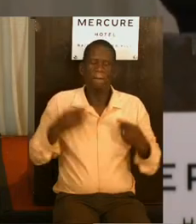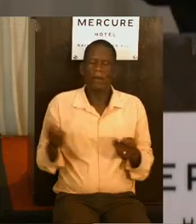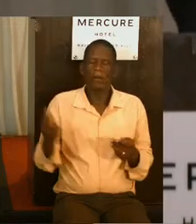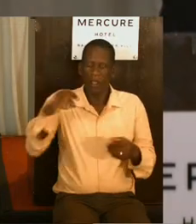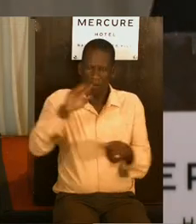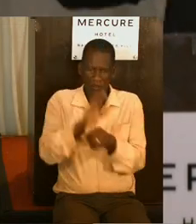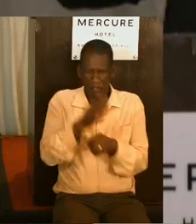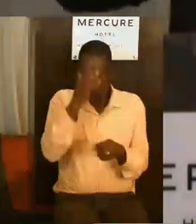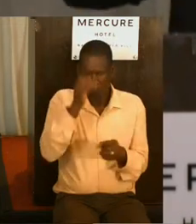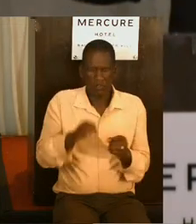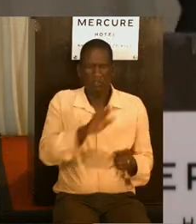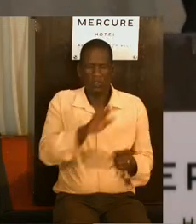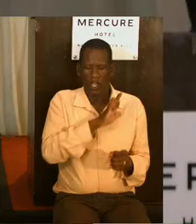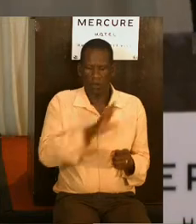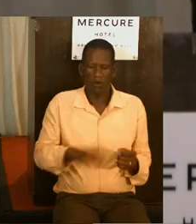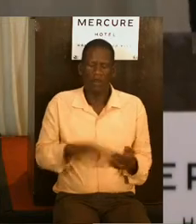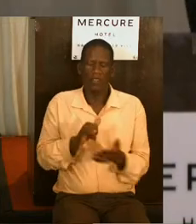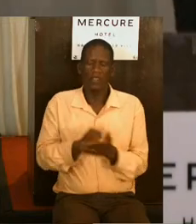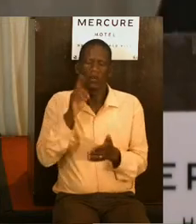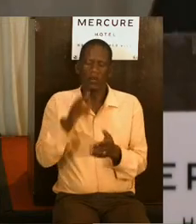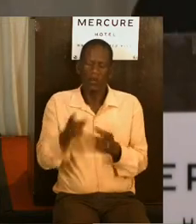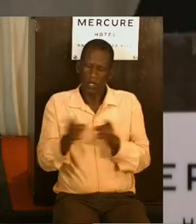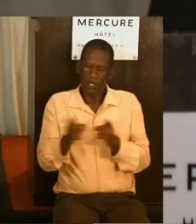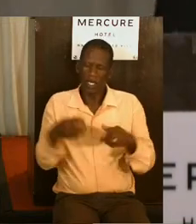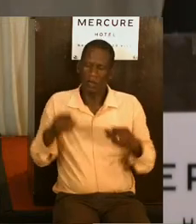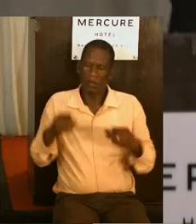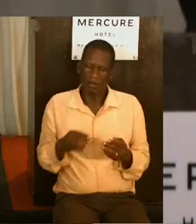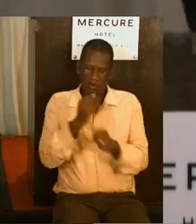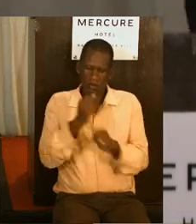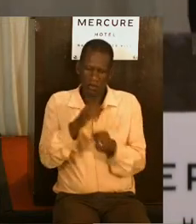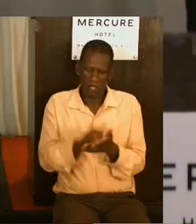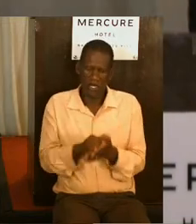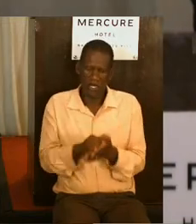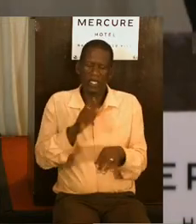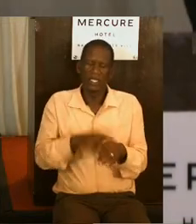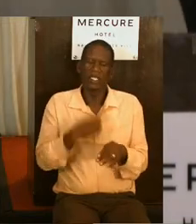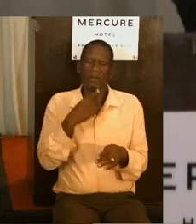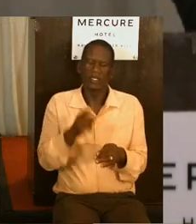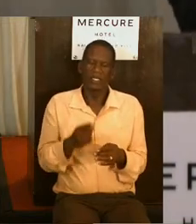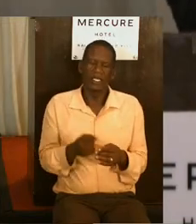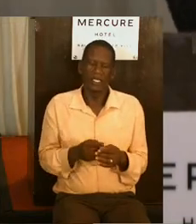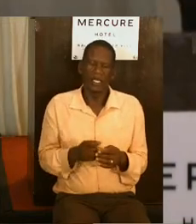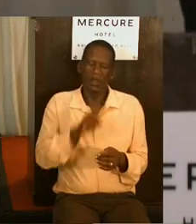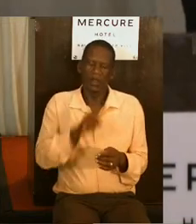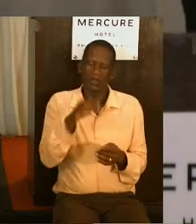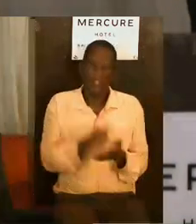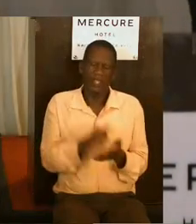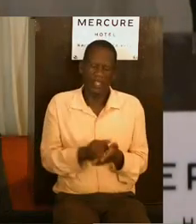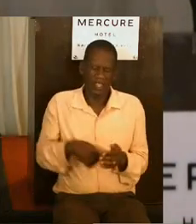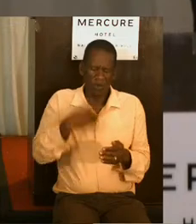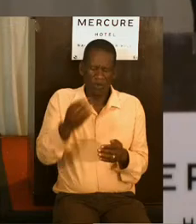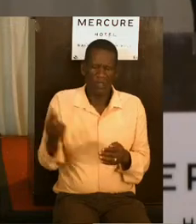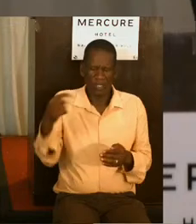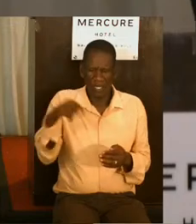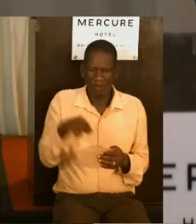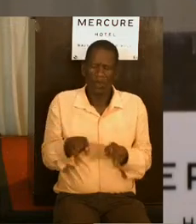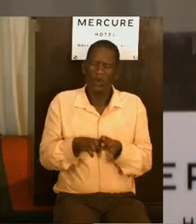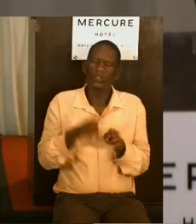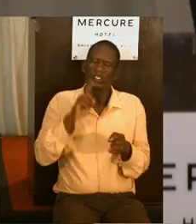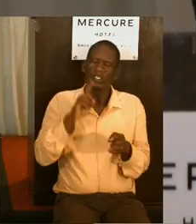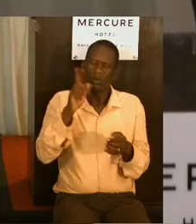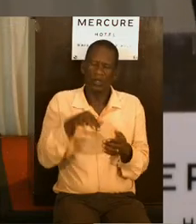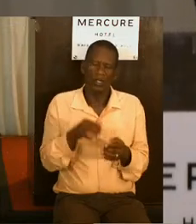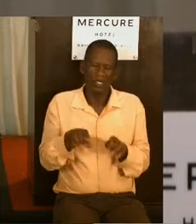come because of the Lord and that's what we direct people to that's why when I said I I said a question that they keep coming I also said